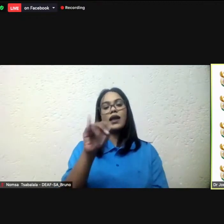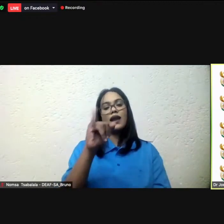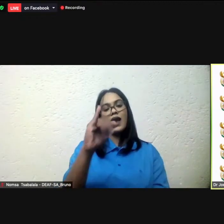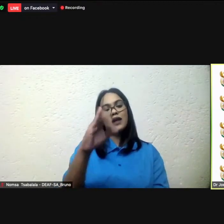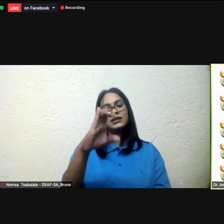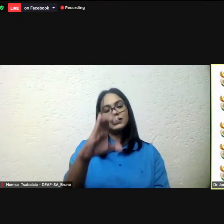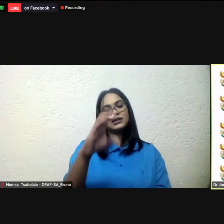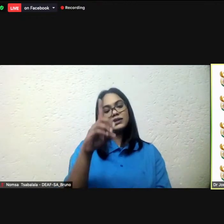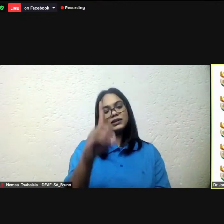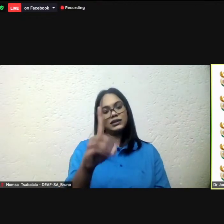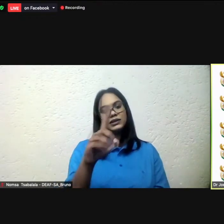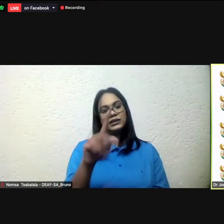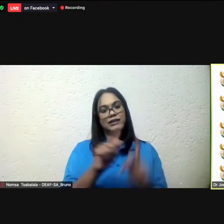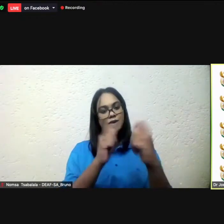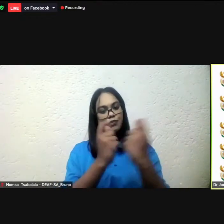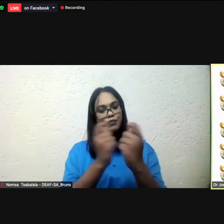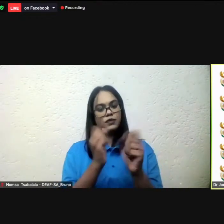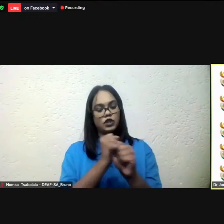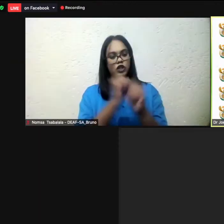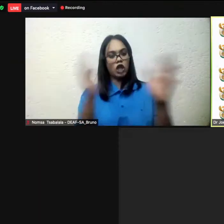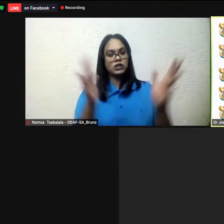answer.